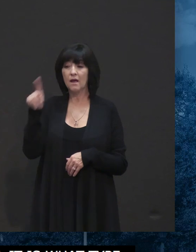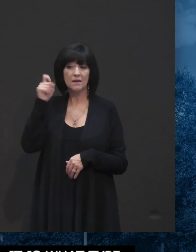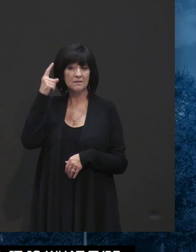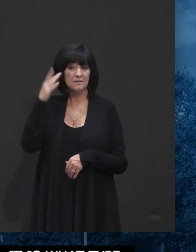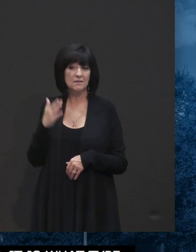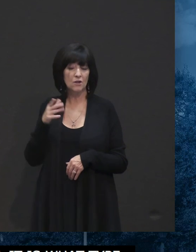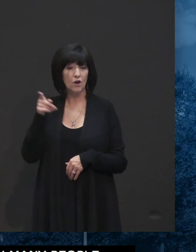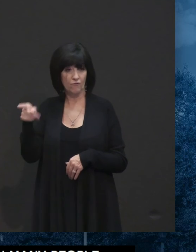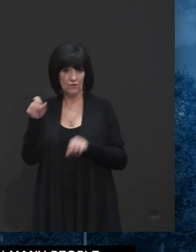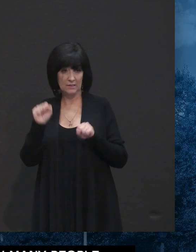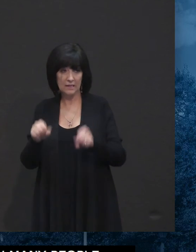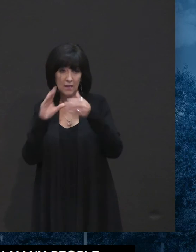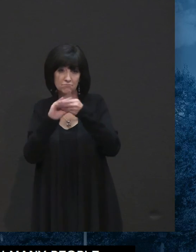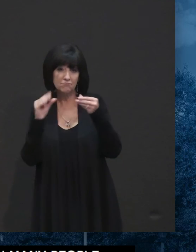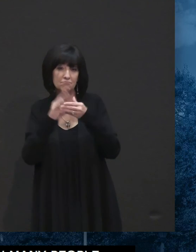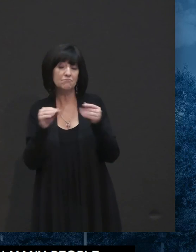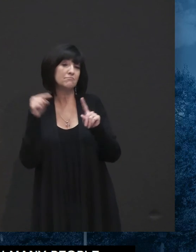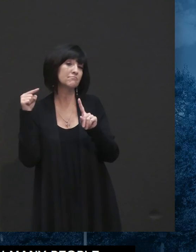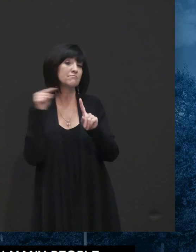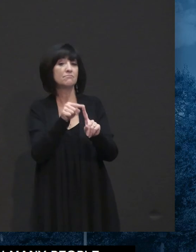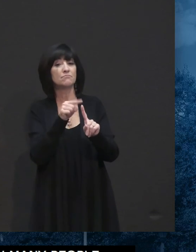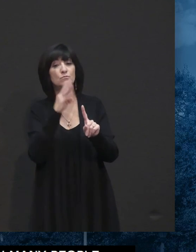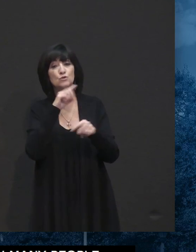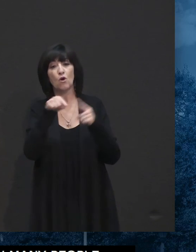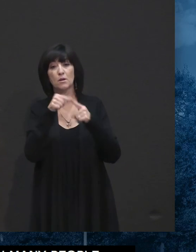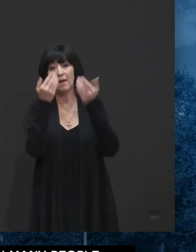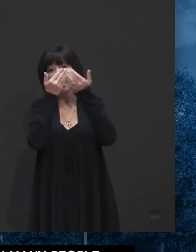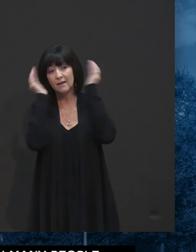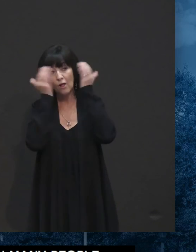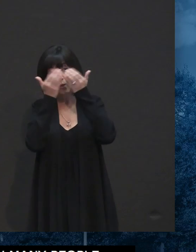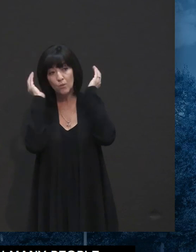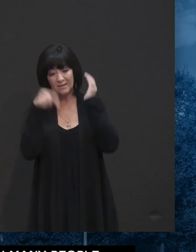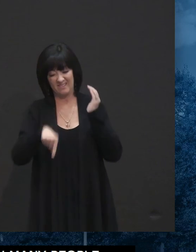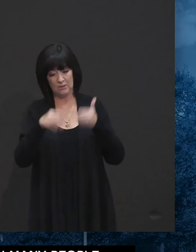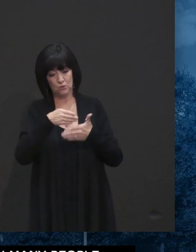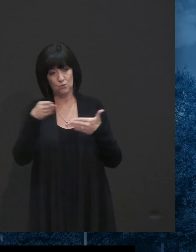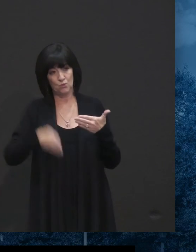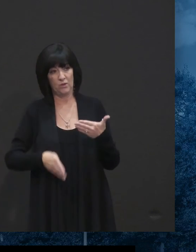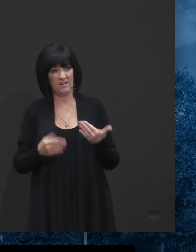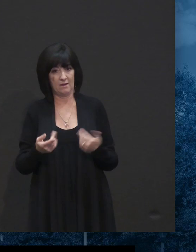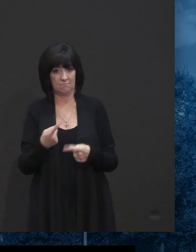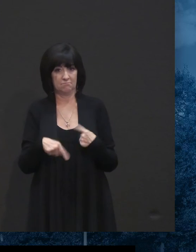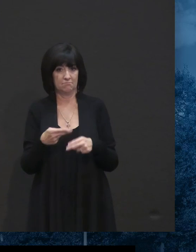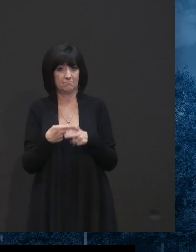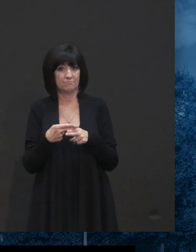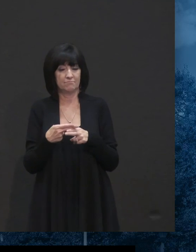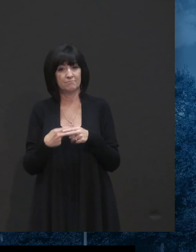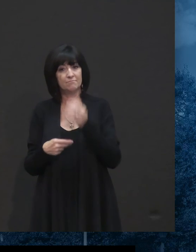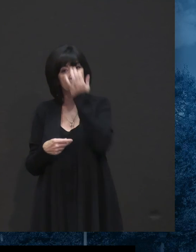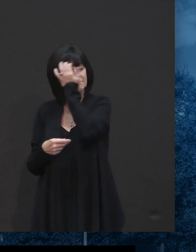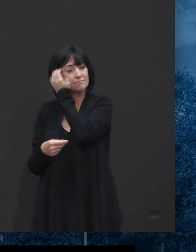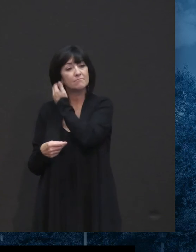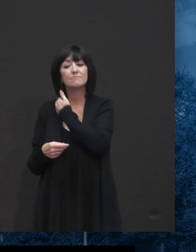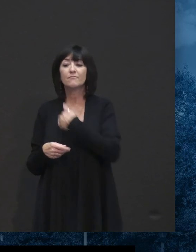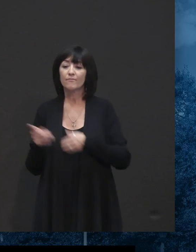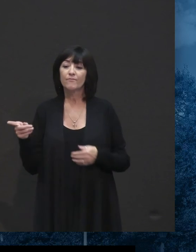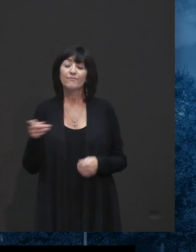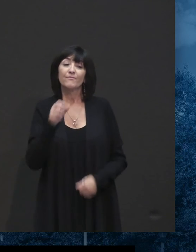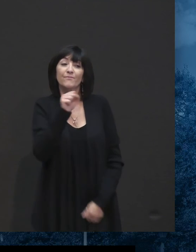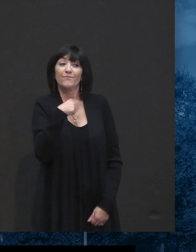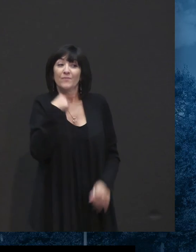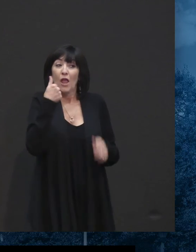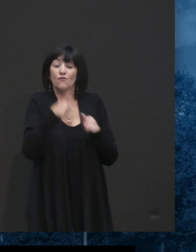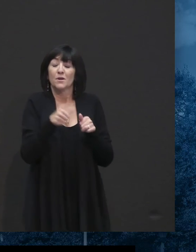this weekend? Well, I remember back in the spring and the lead up to St. Patrick's